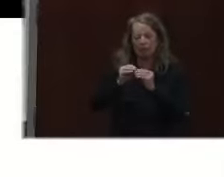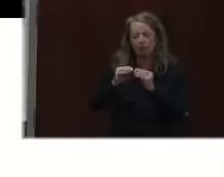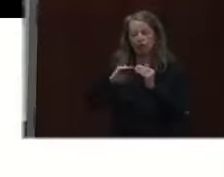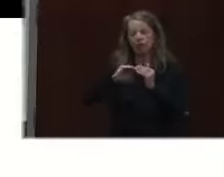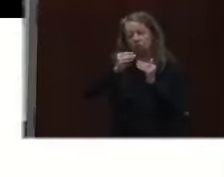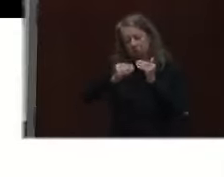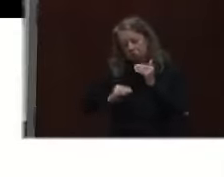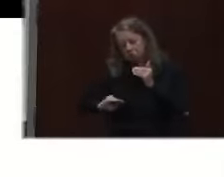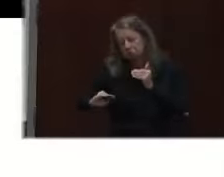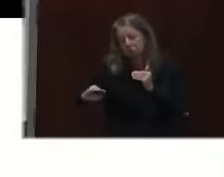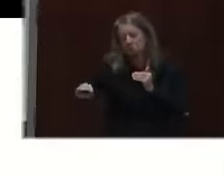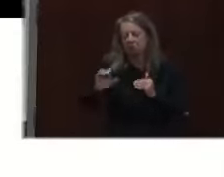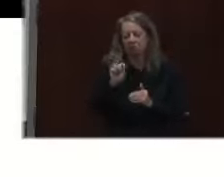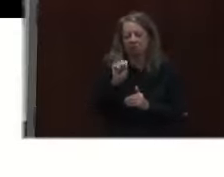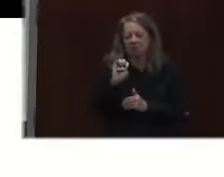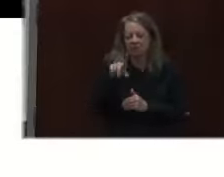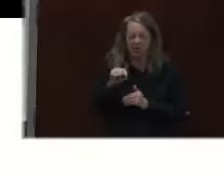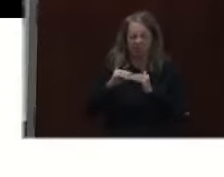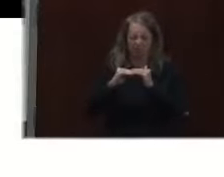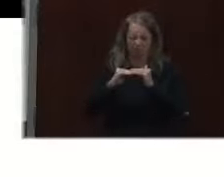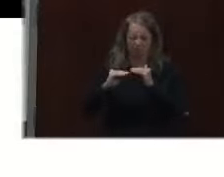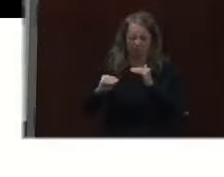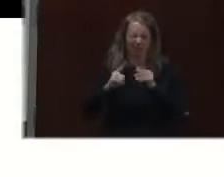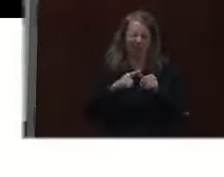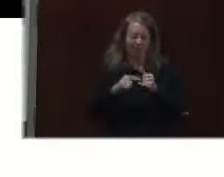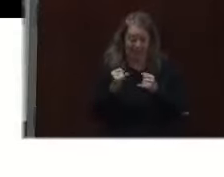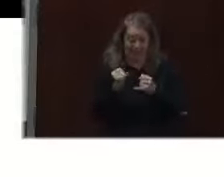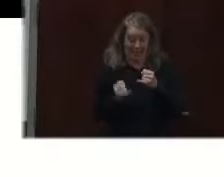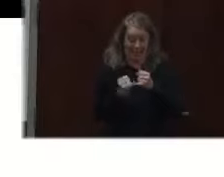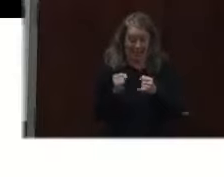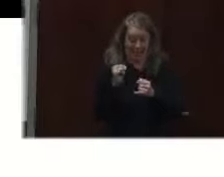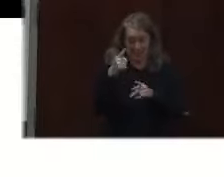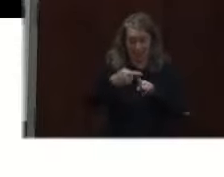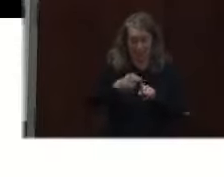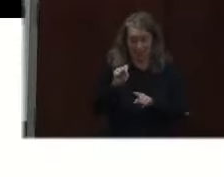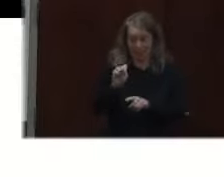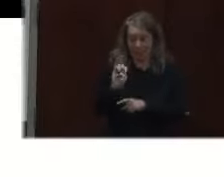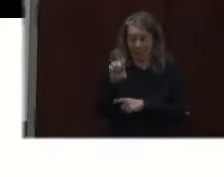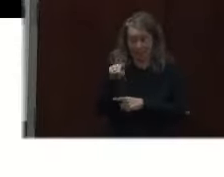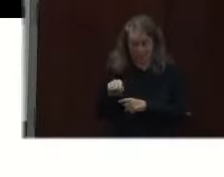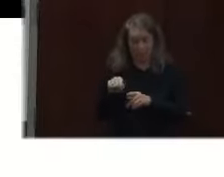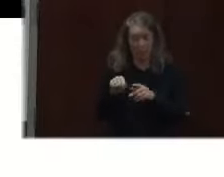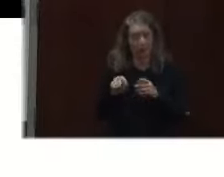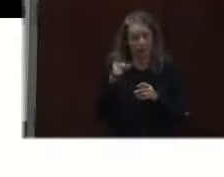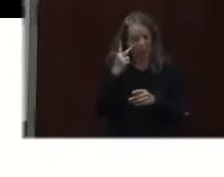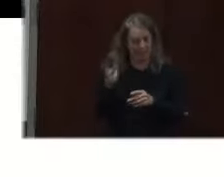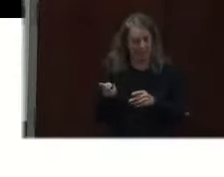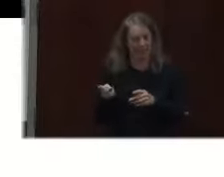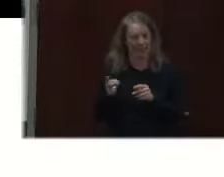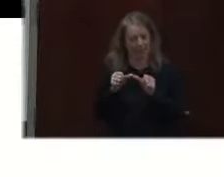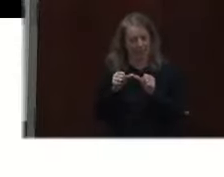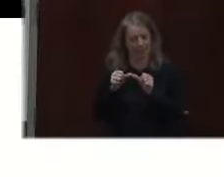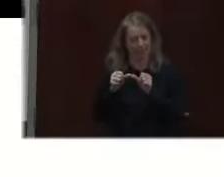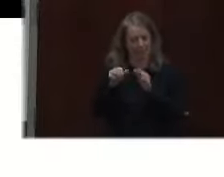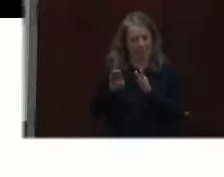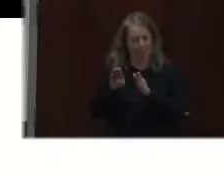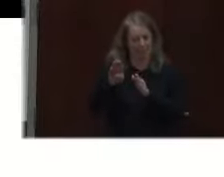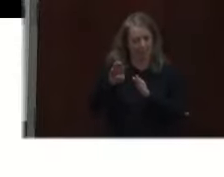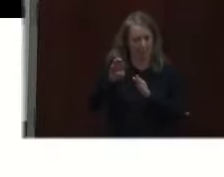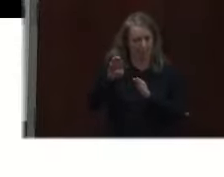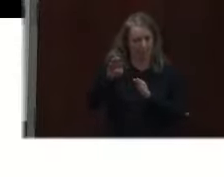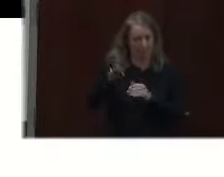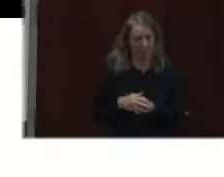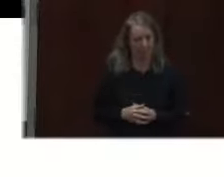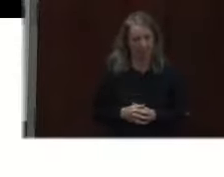and then at the beginning of the end of September, we actually started to see a steady increase where we are currently seeing